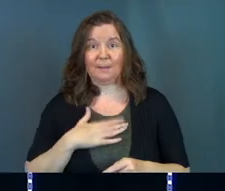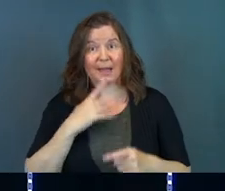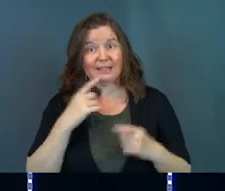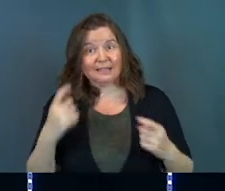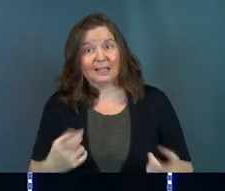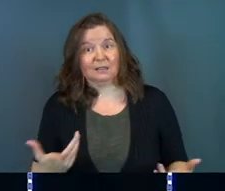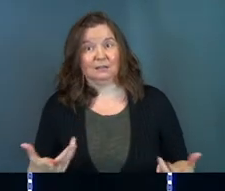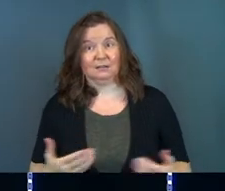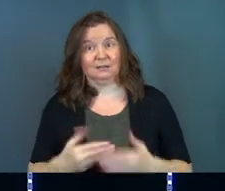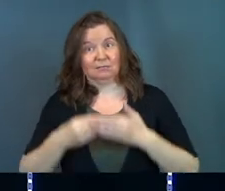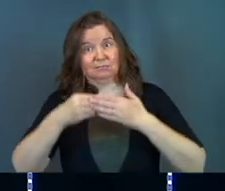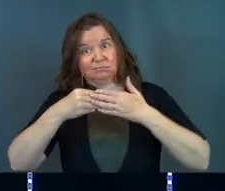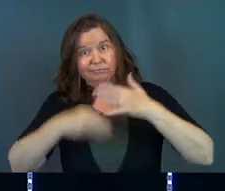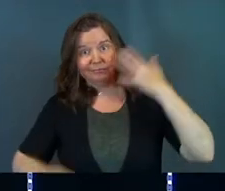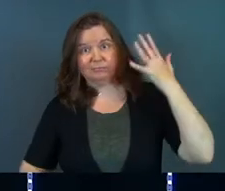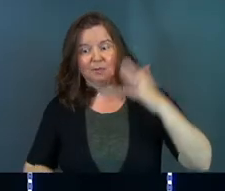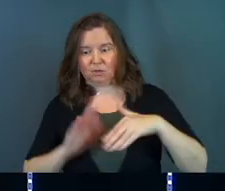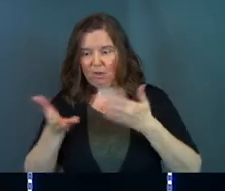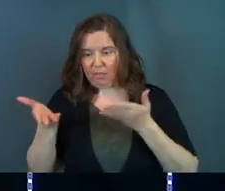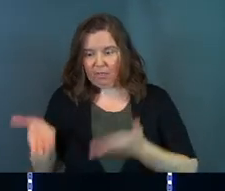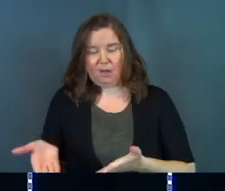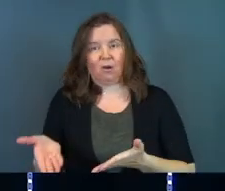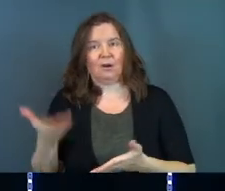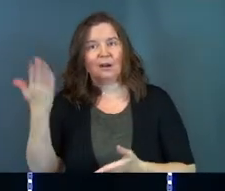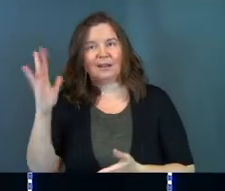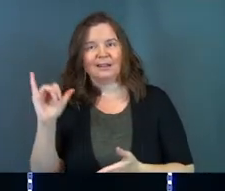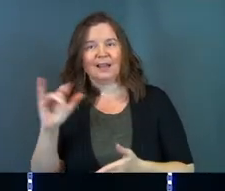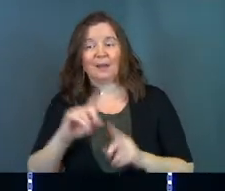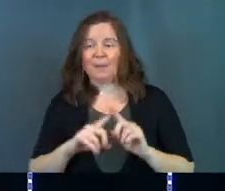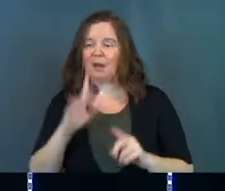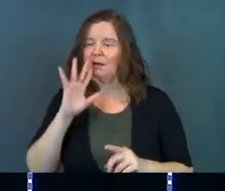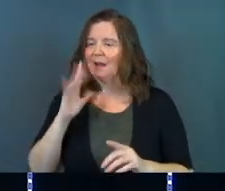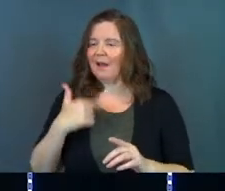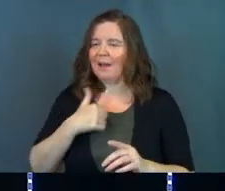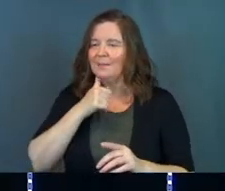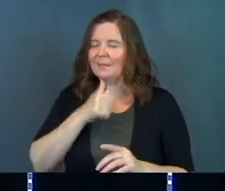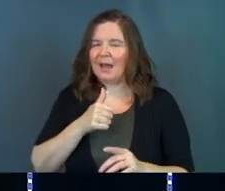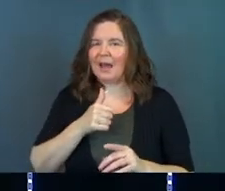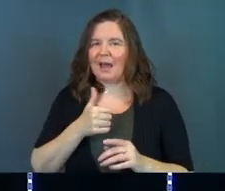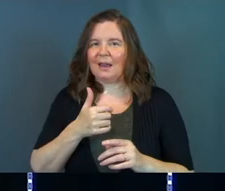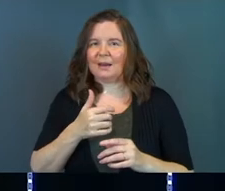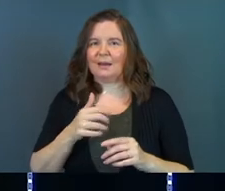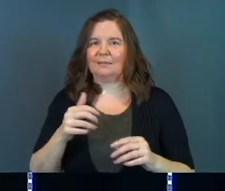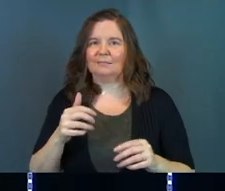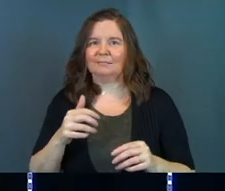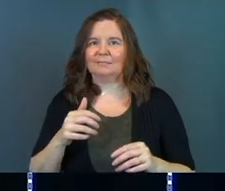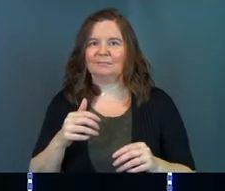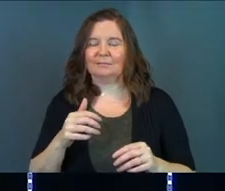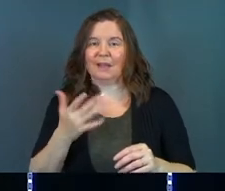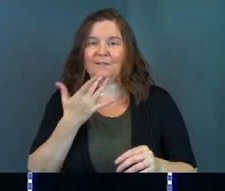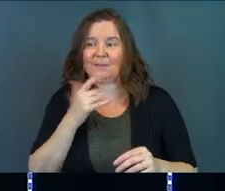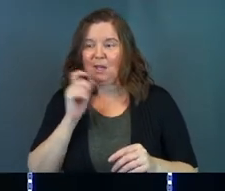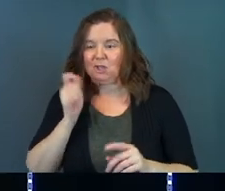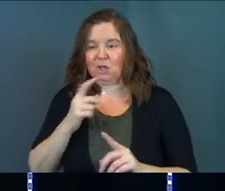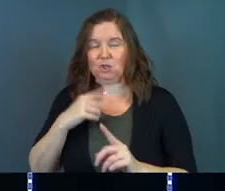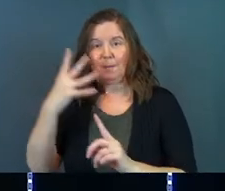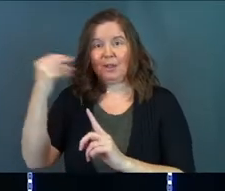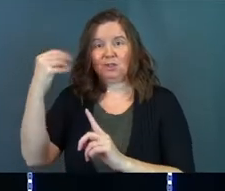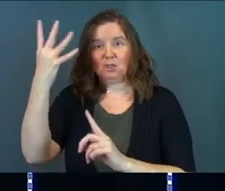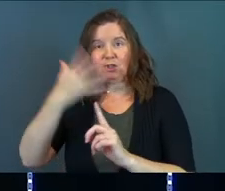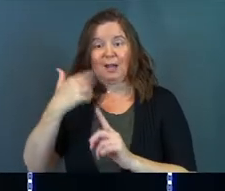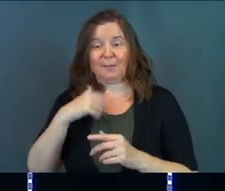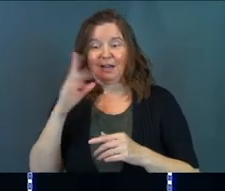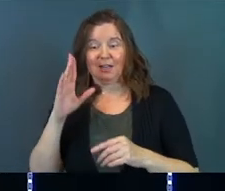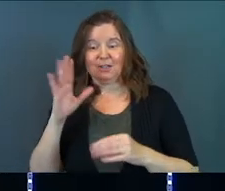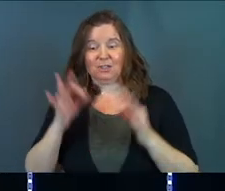my sin, and it's all there. And God's like, but it's cool. I'm not partial. I'm not going to judge you by externals, Josh.